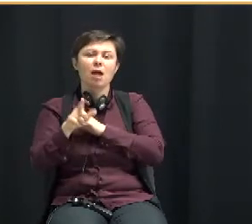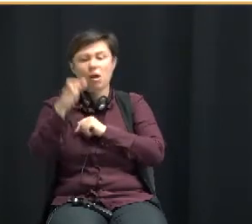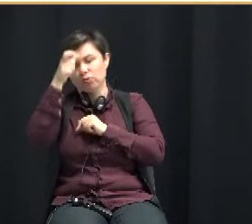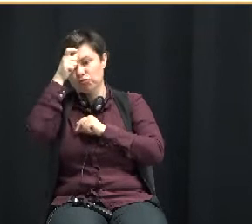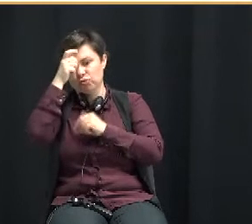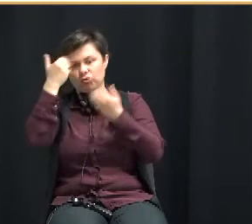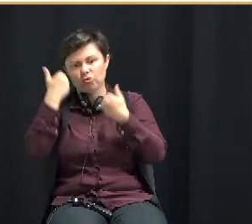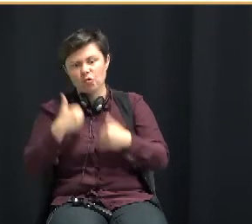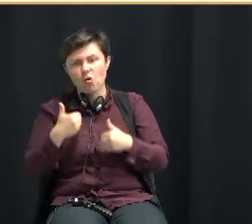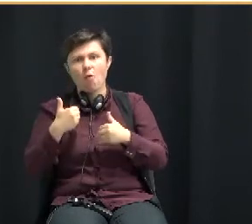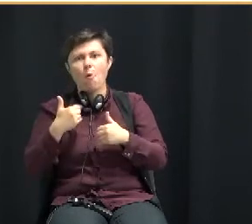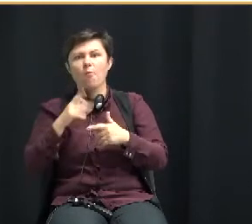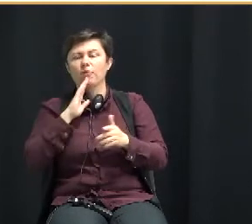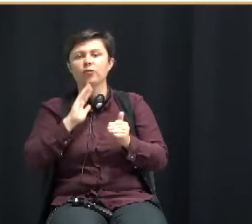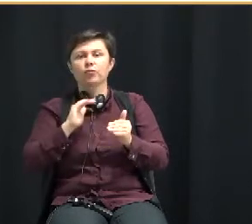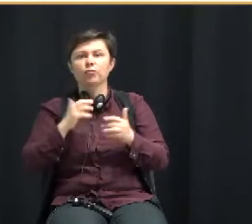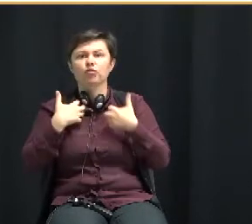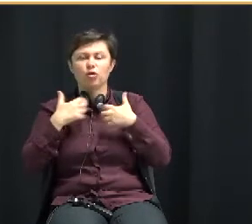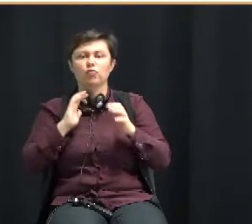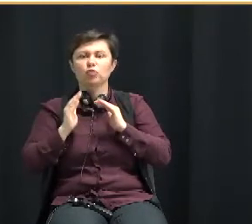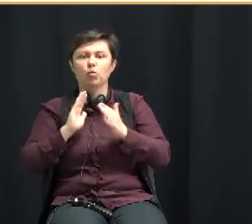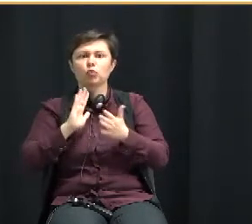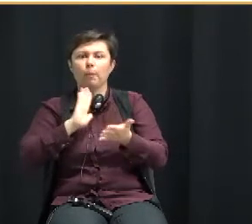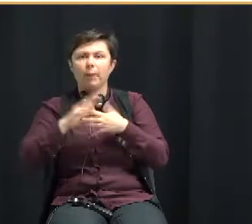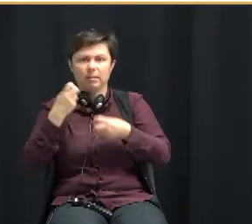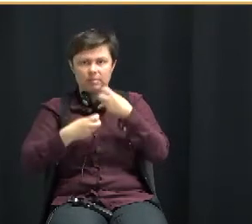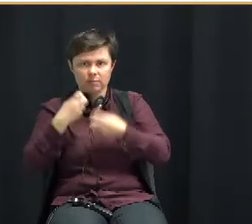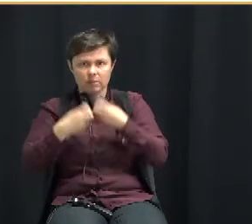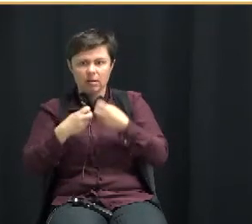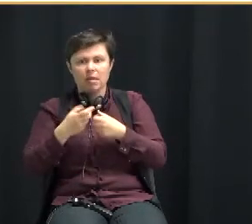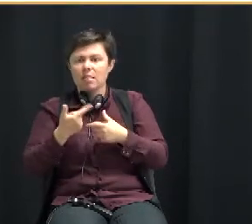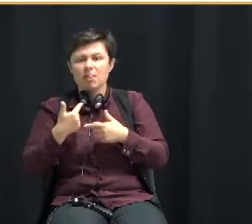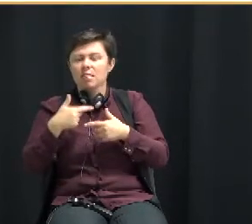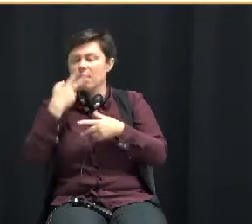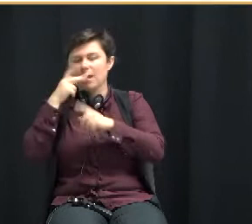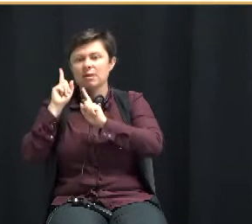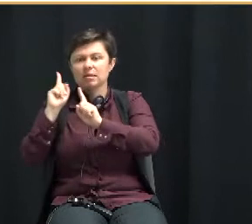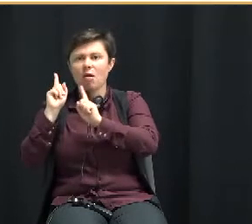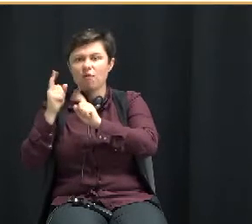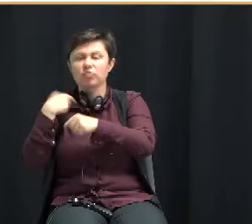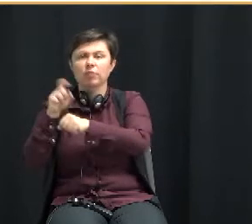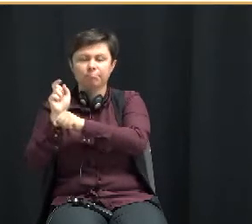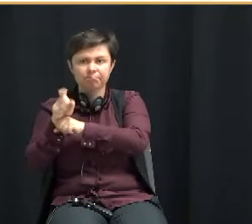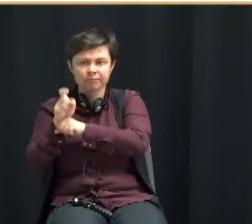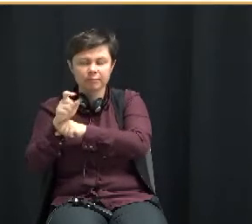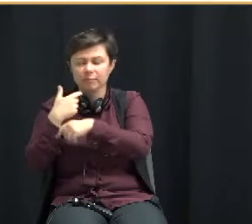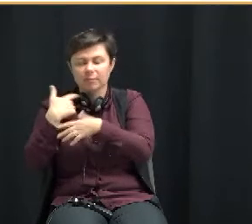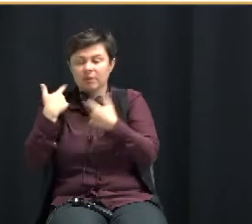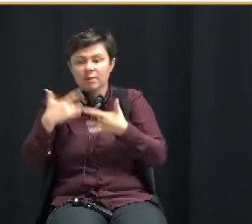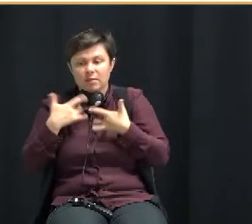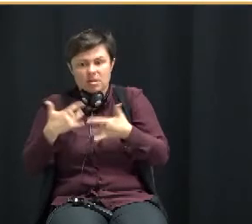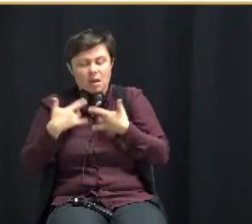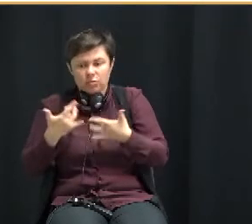sounds that, let's say, for people without autism are unnoticeable, are